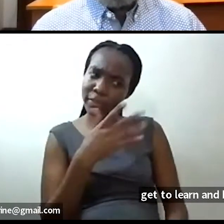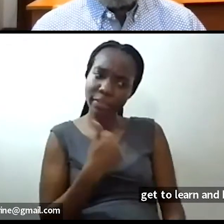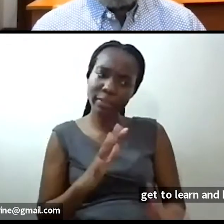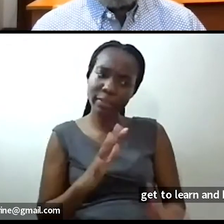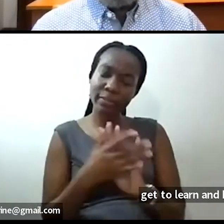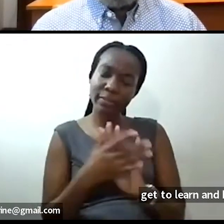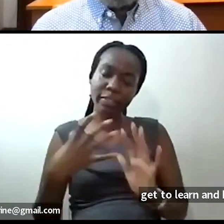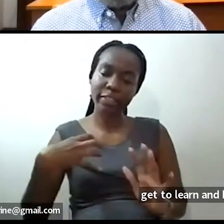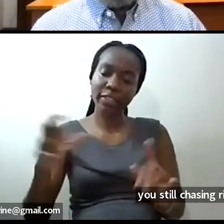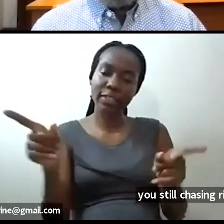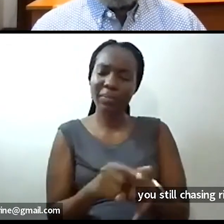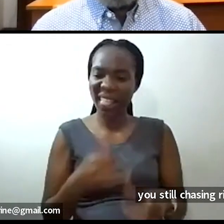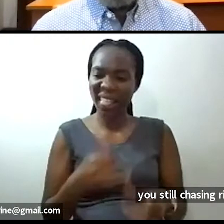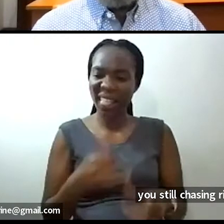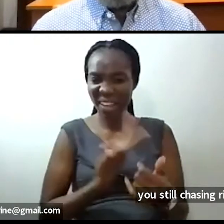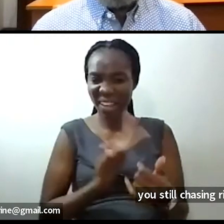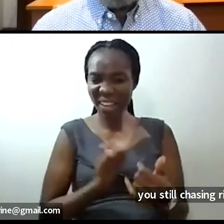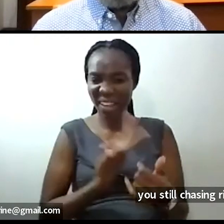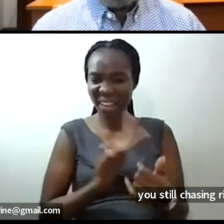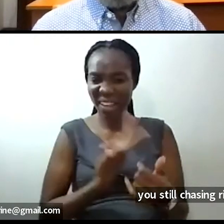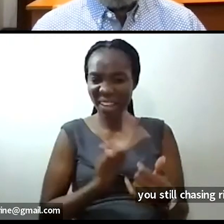wealth. So yes, you can become wealthy.